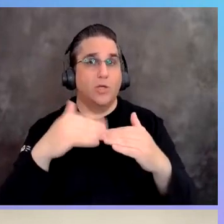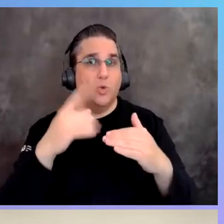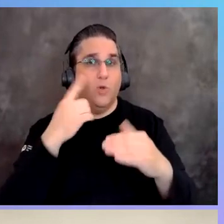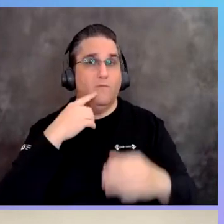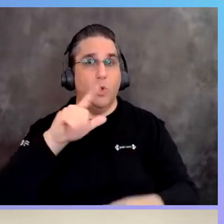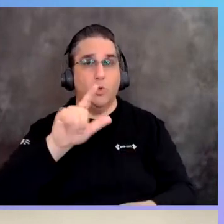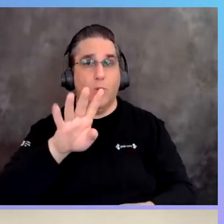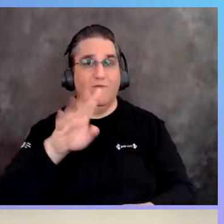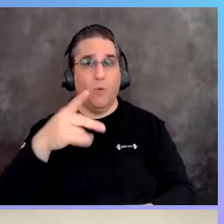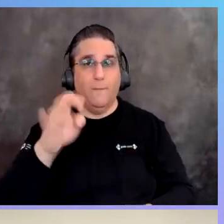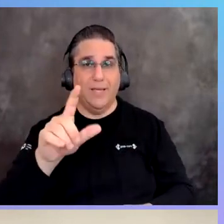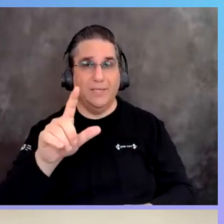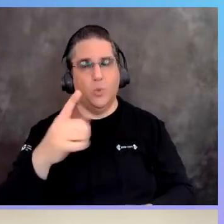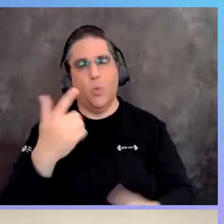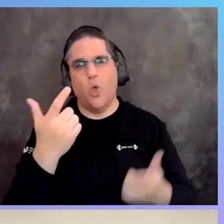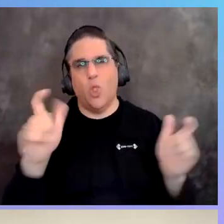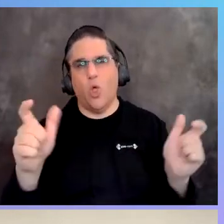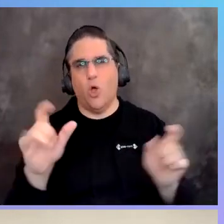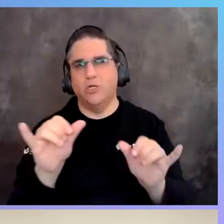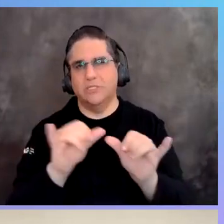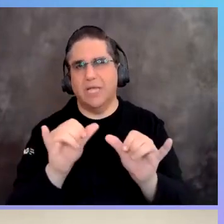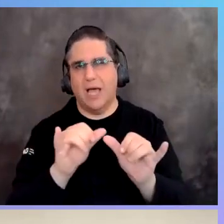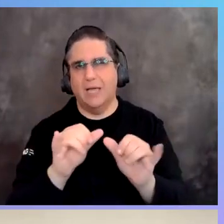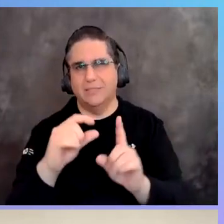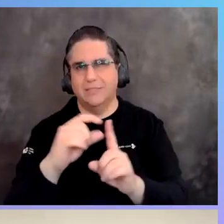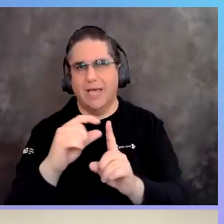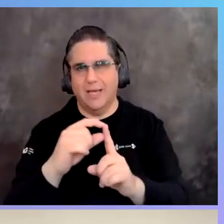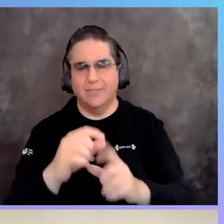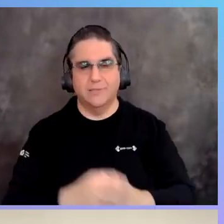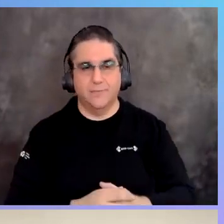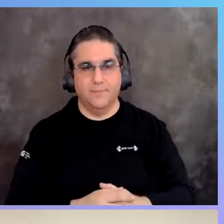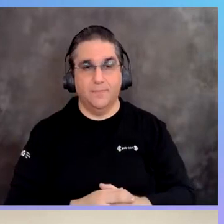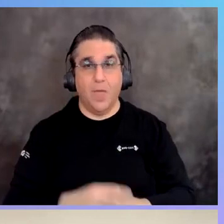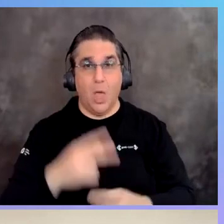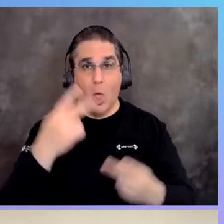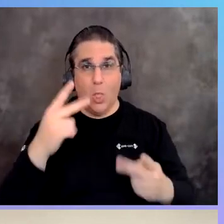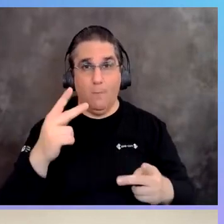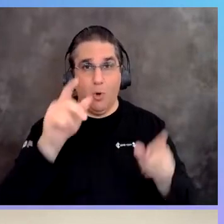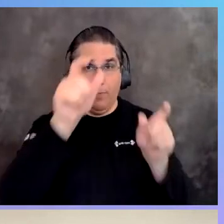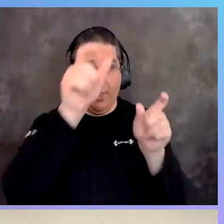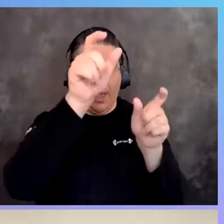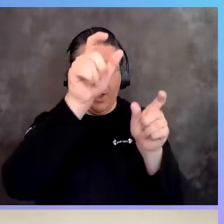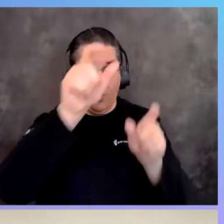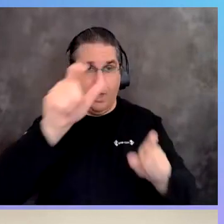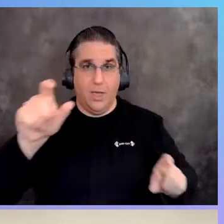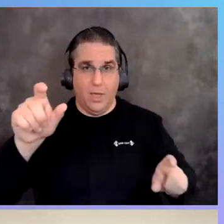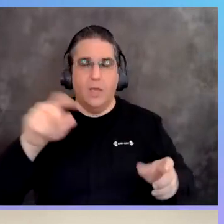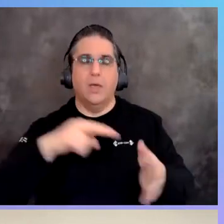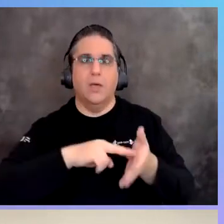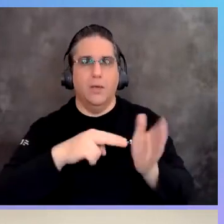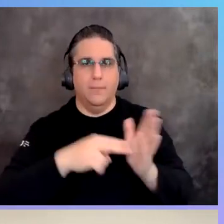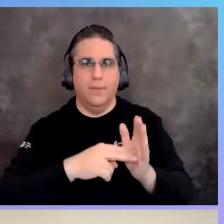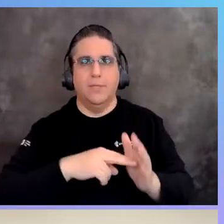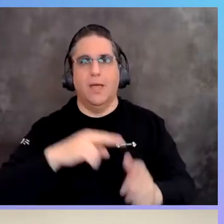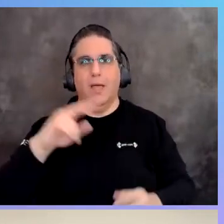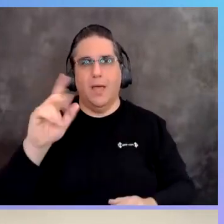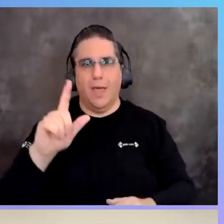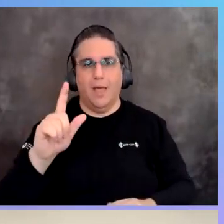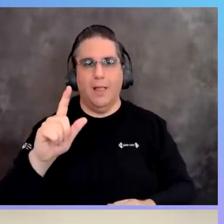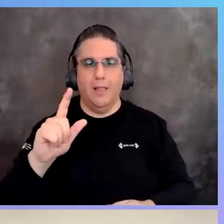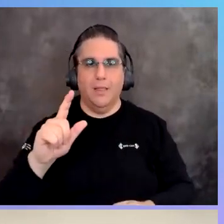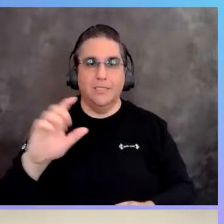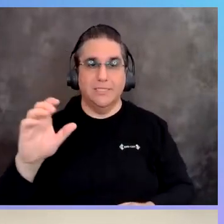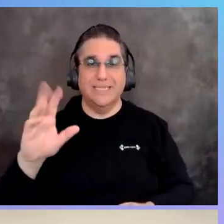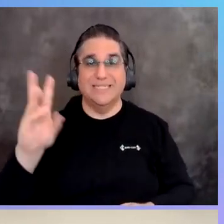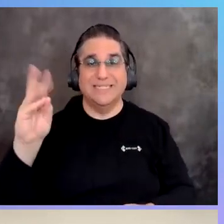or large size text. The purple area on the graph represents LC60 in the APCA, but